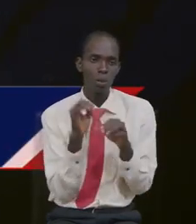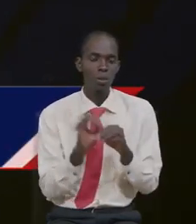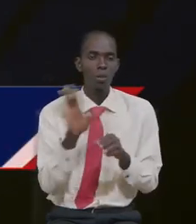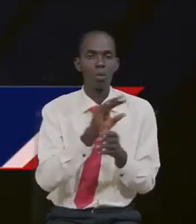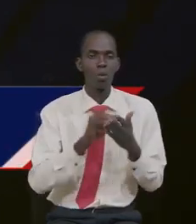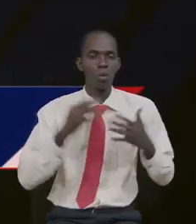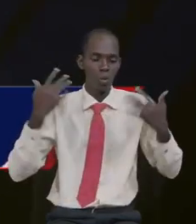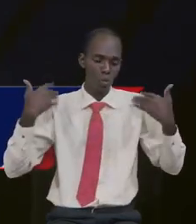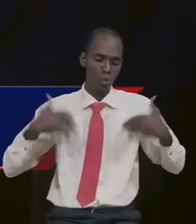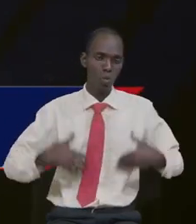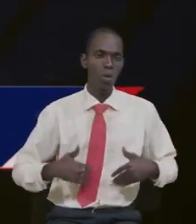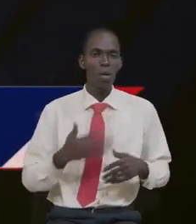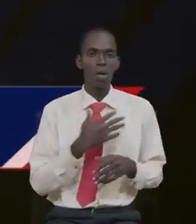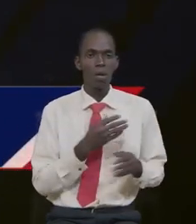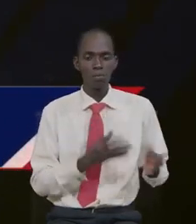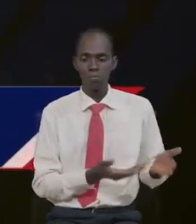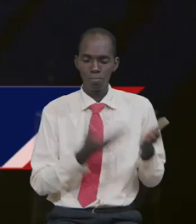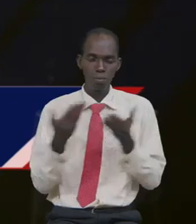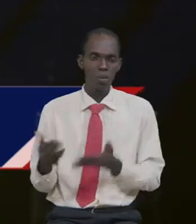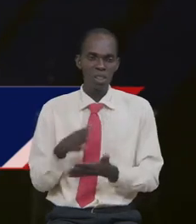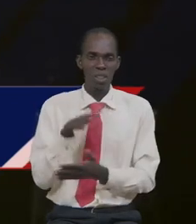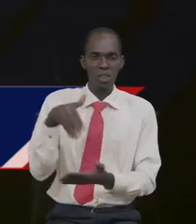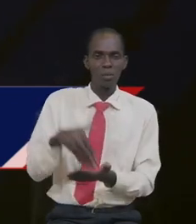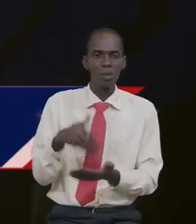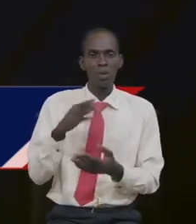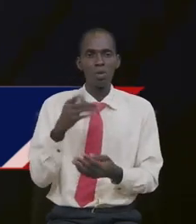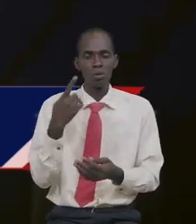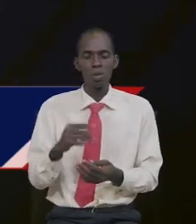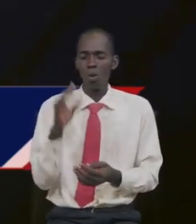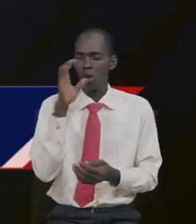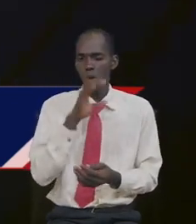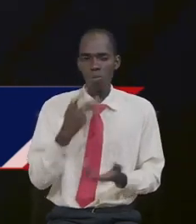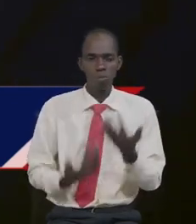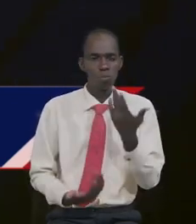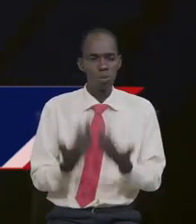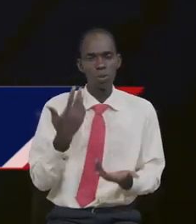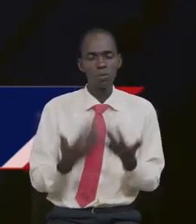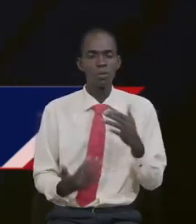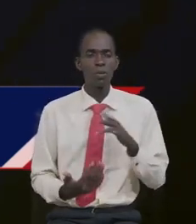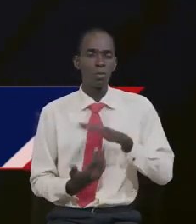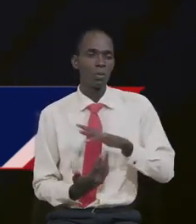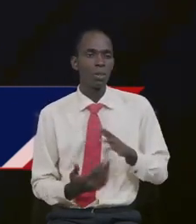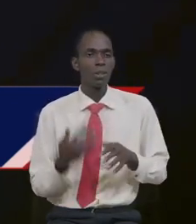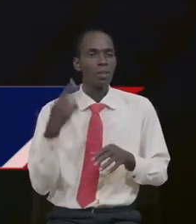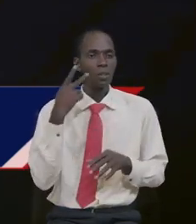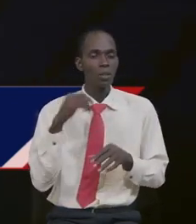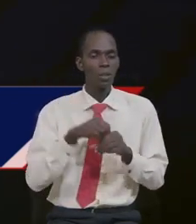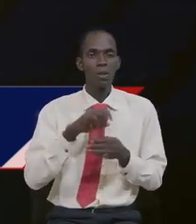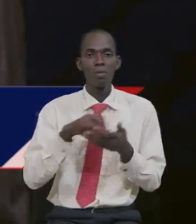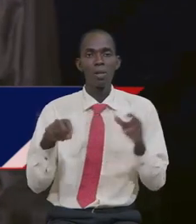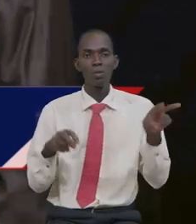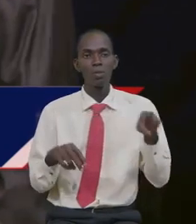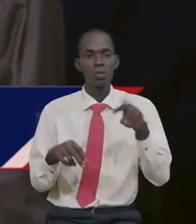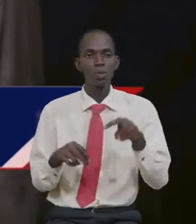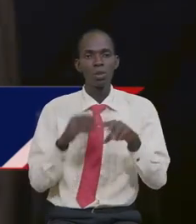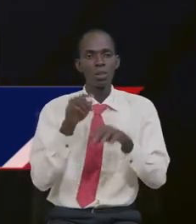it said they were cast into the midst of the burning fiery furnace. Verse 22. In verse 22, therefore,